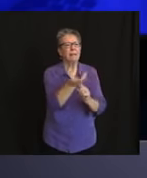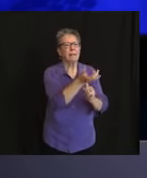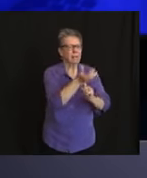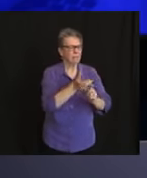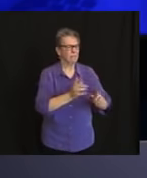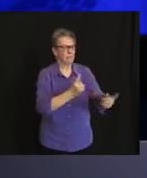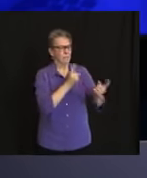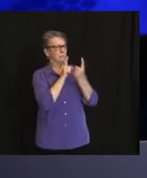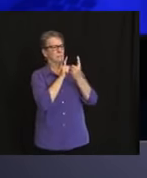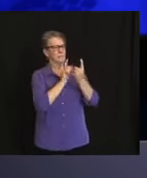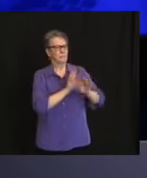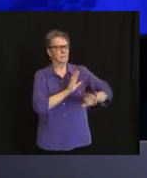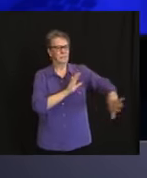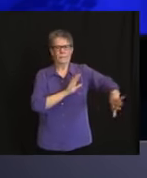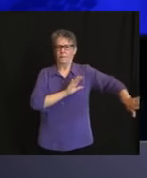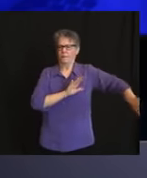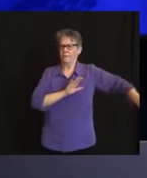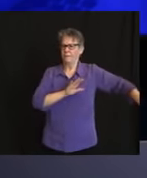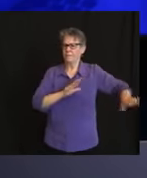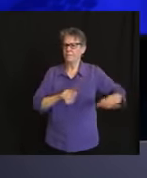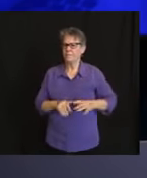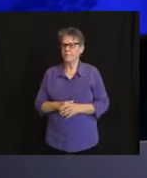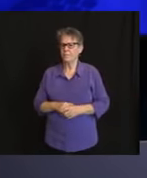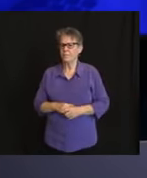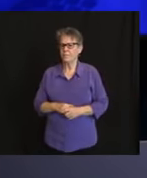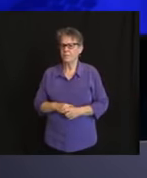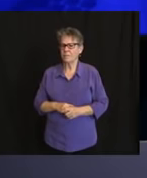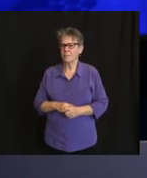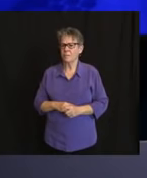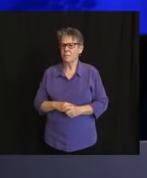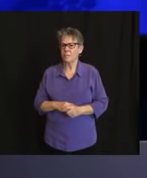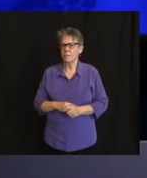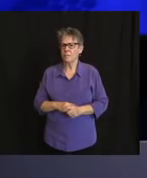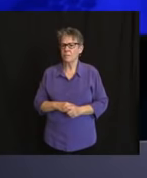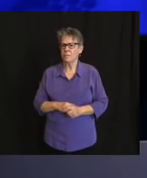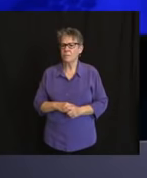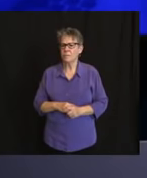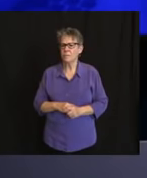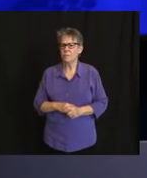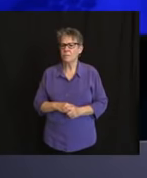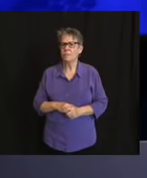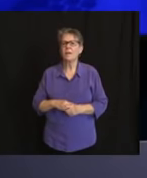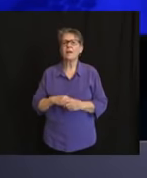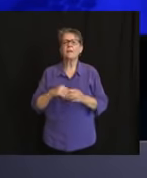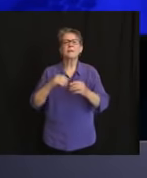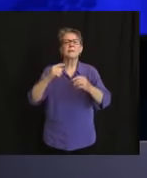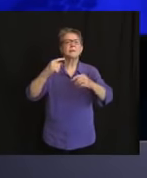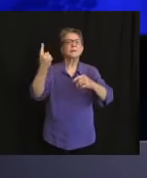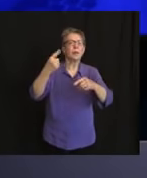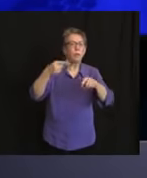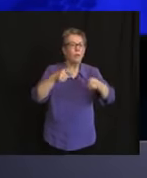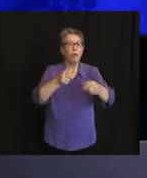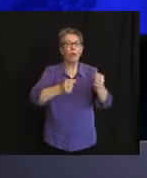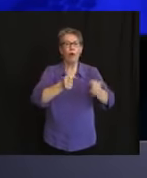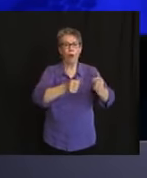counts of burglary. He had broken into 4 vehicles. He also was found to be wanted out of Camden